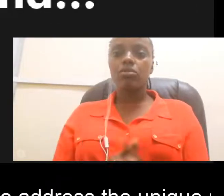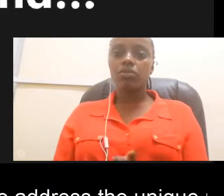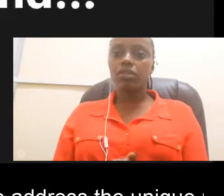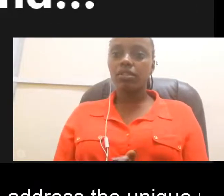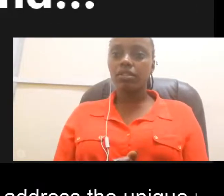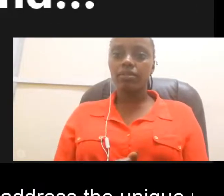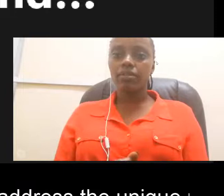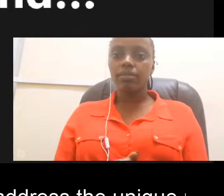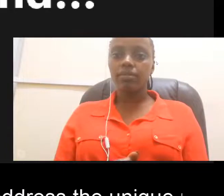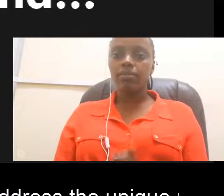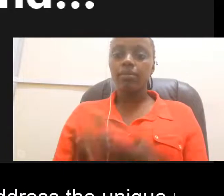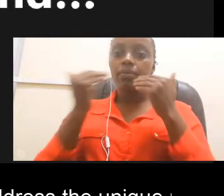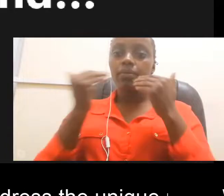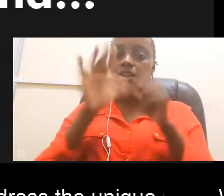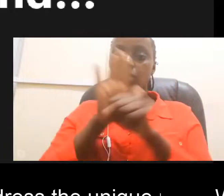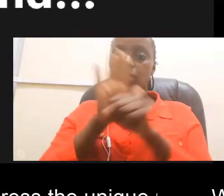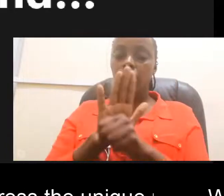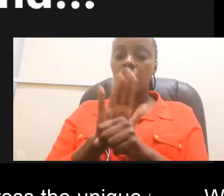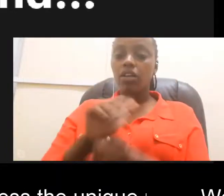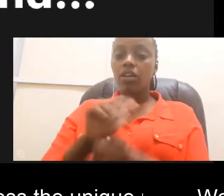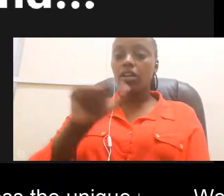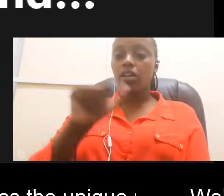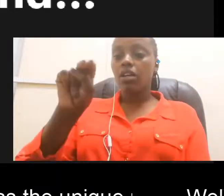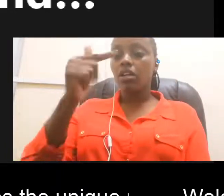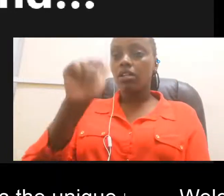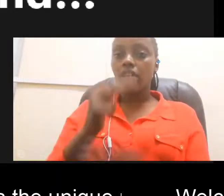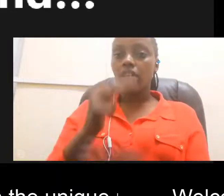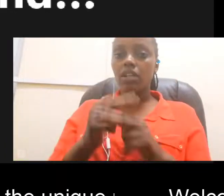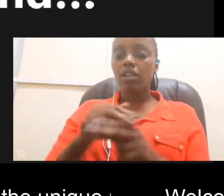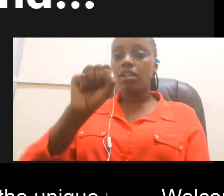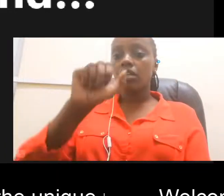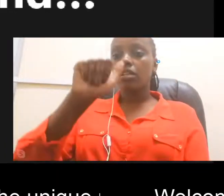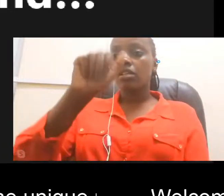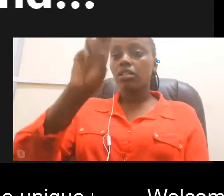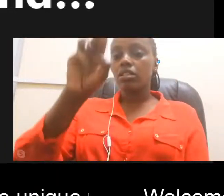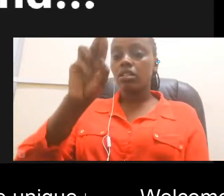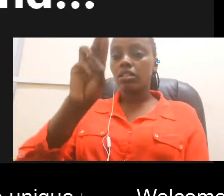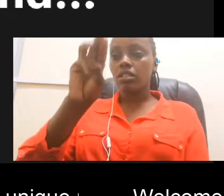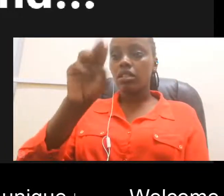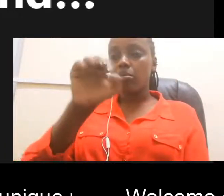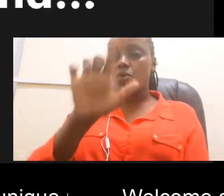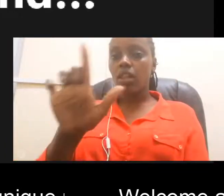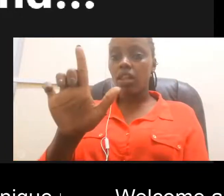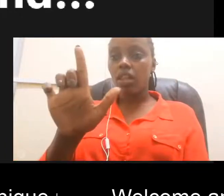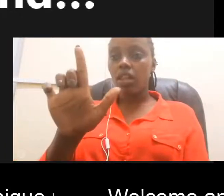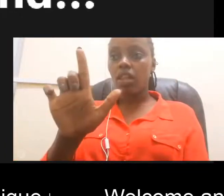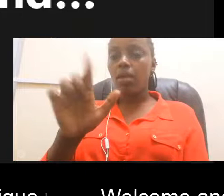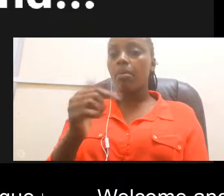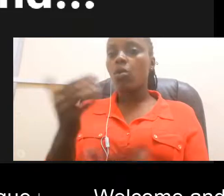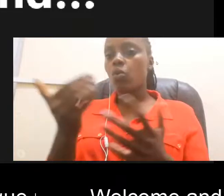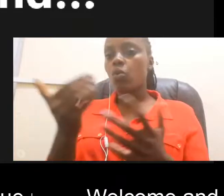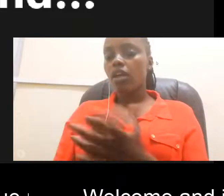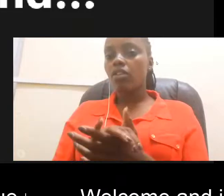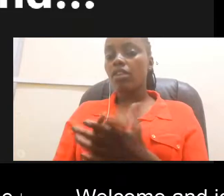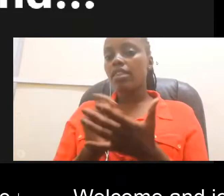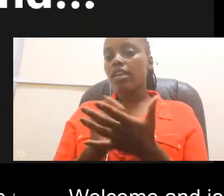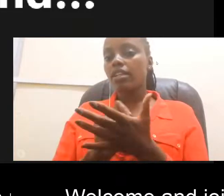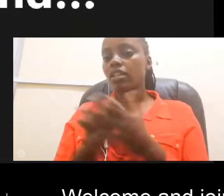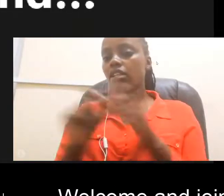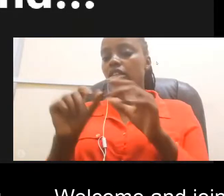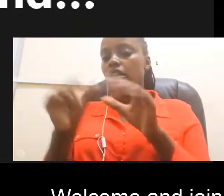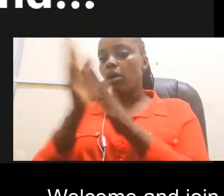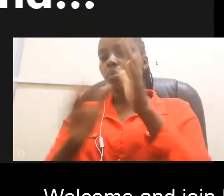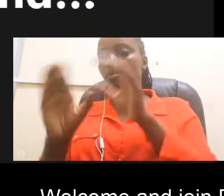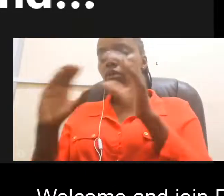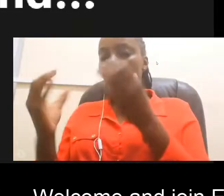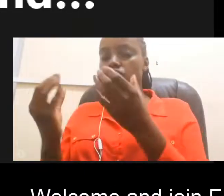Thank you, Anita. My name is Samuel Munyuinya. I sit in the Secretariat for Children Agenda Forum,